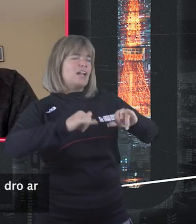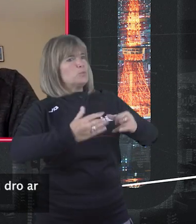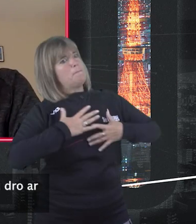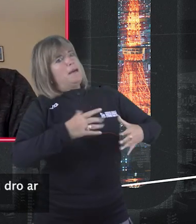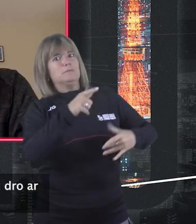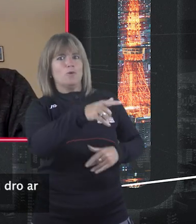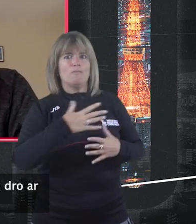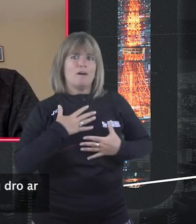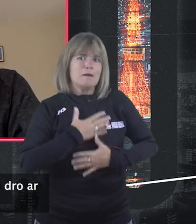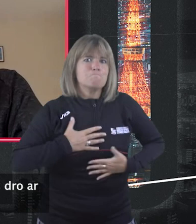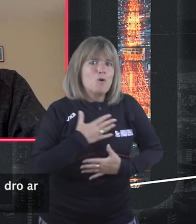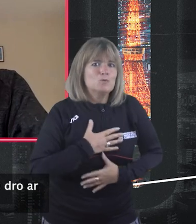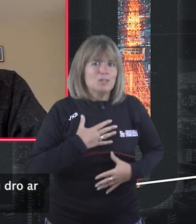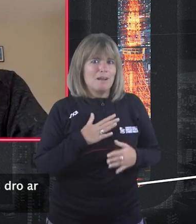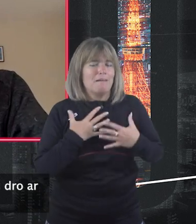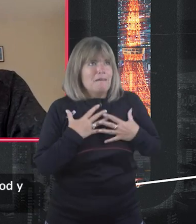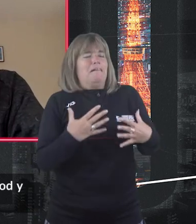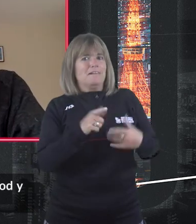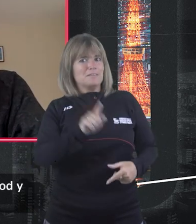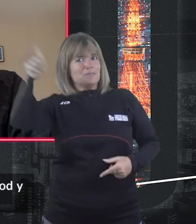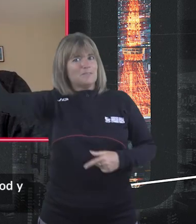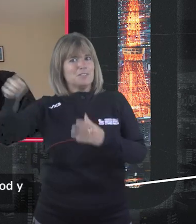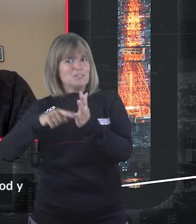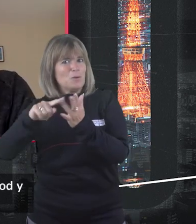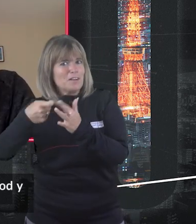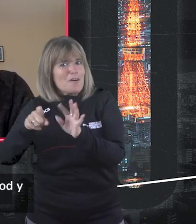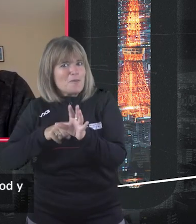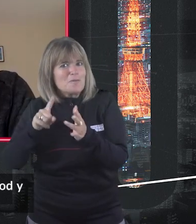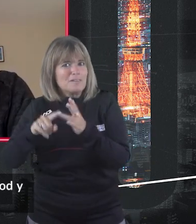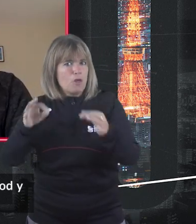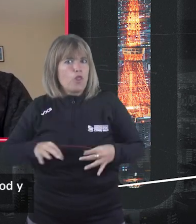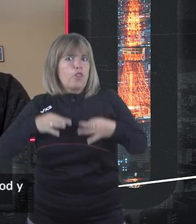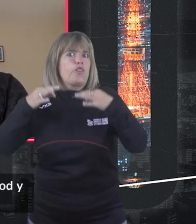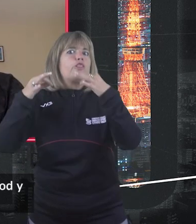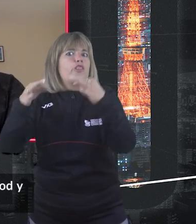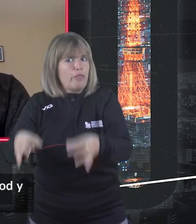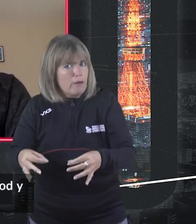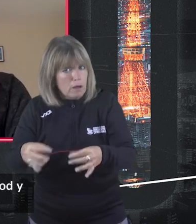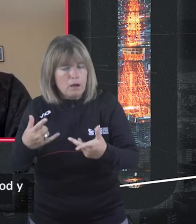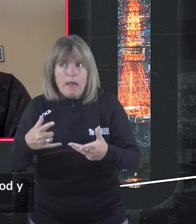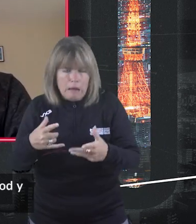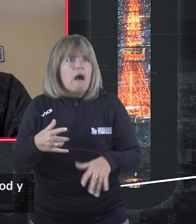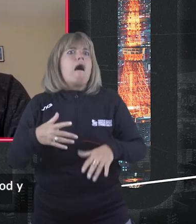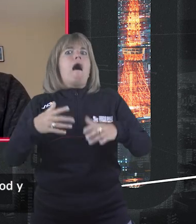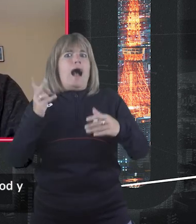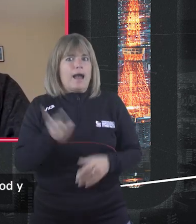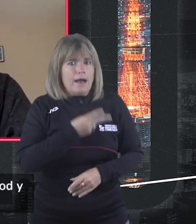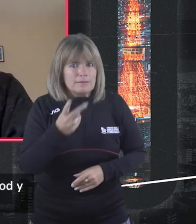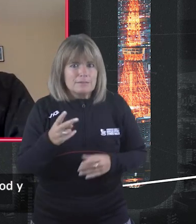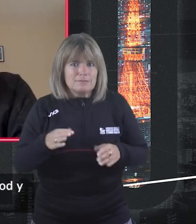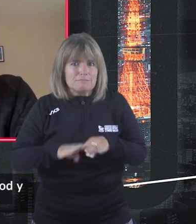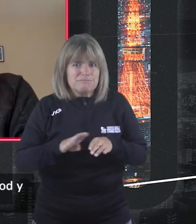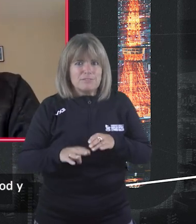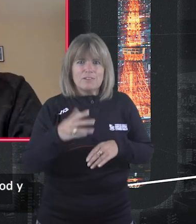with Tokyo being postponed, especially in terms of preparation. You know, it comes every 4 years and you want to be the best